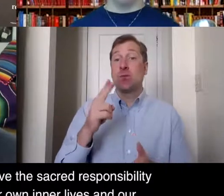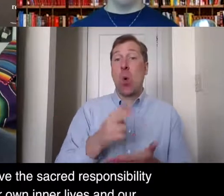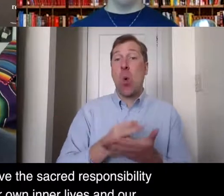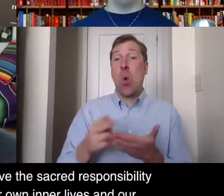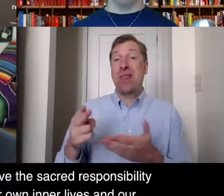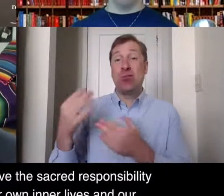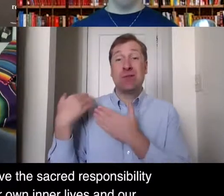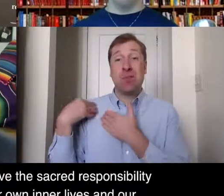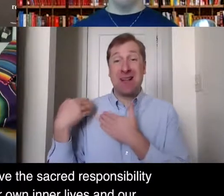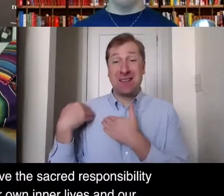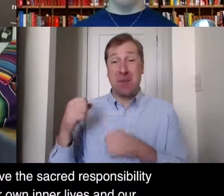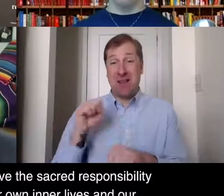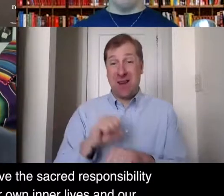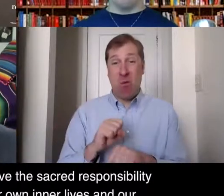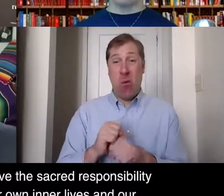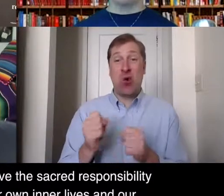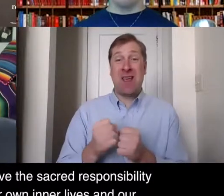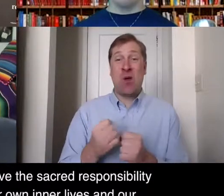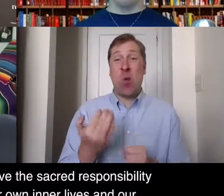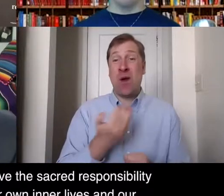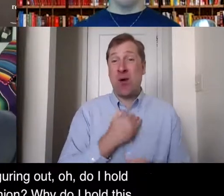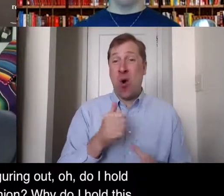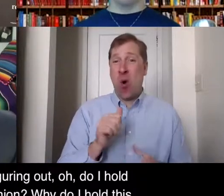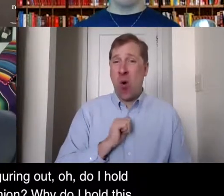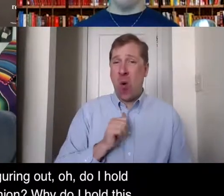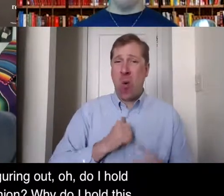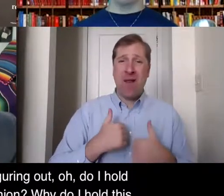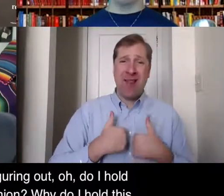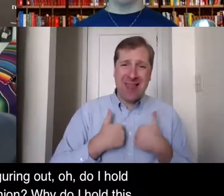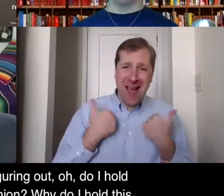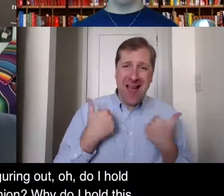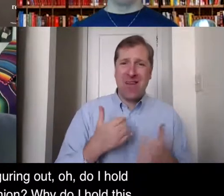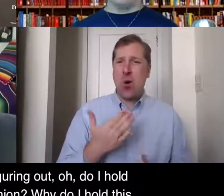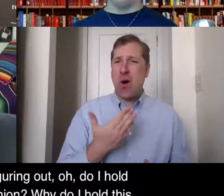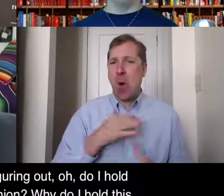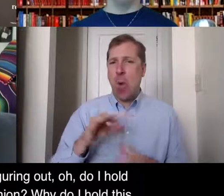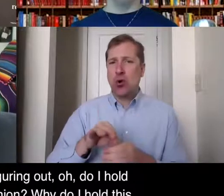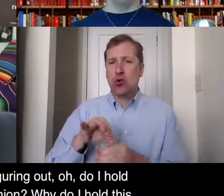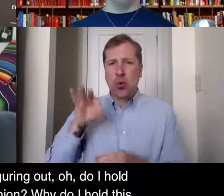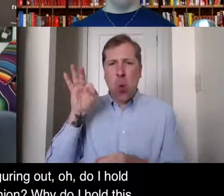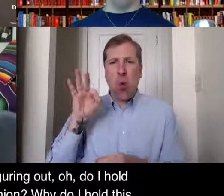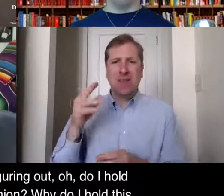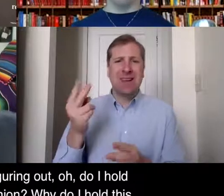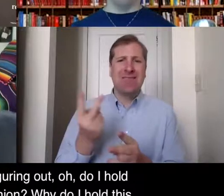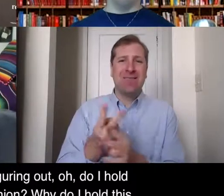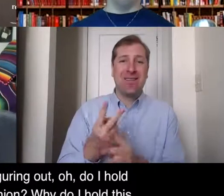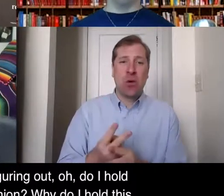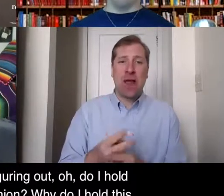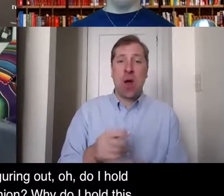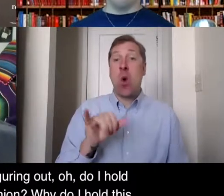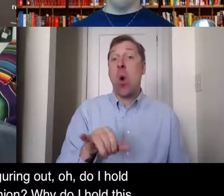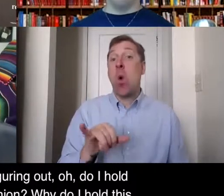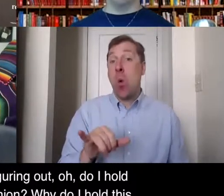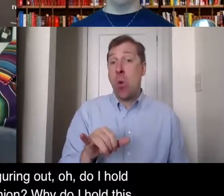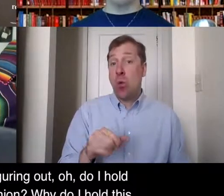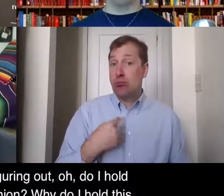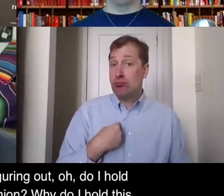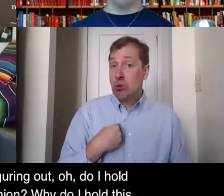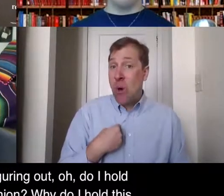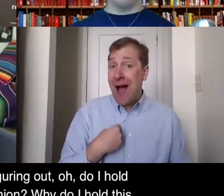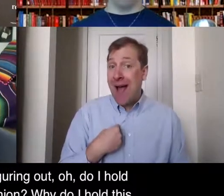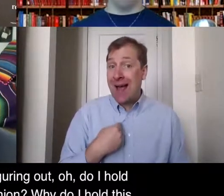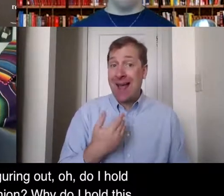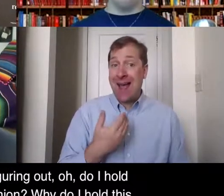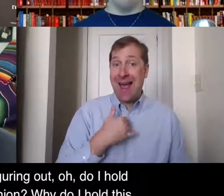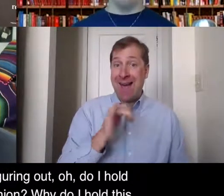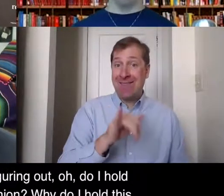our own inner lives and our own souls and figuring out, oh, do I hold this